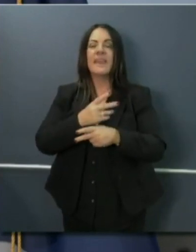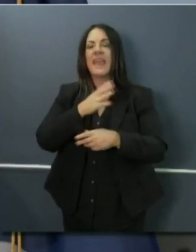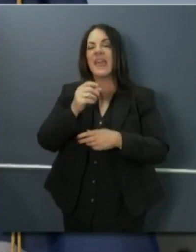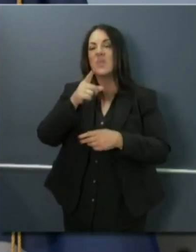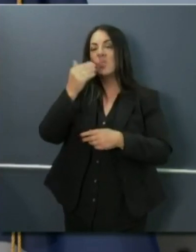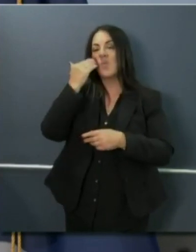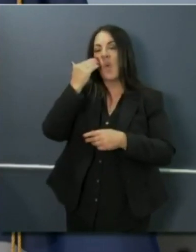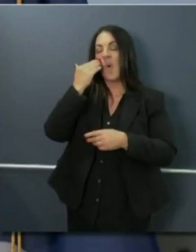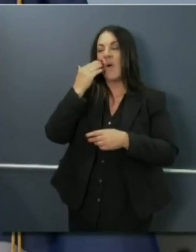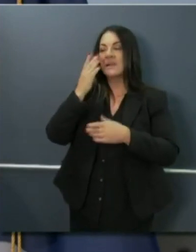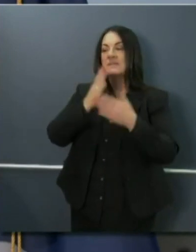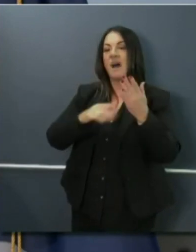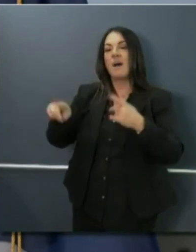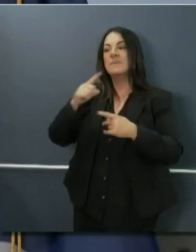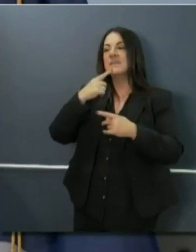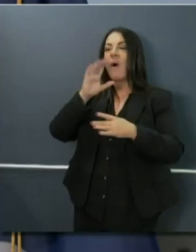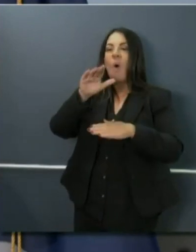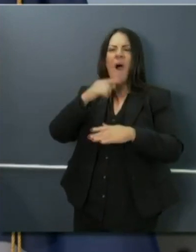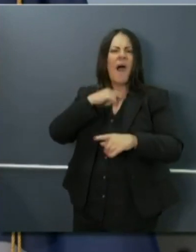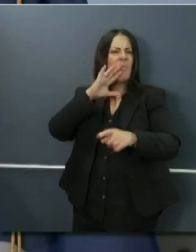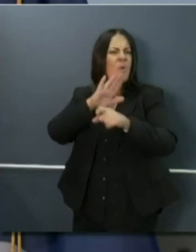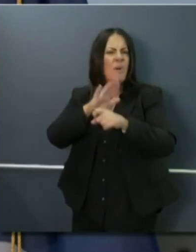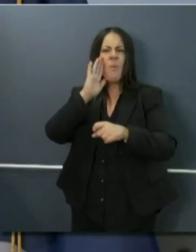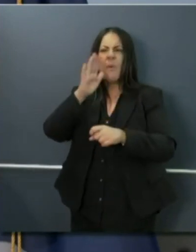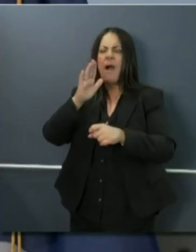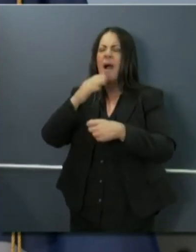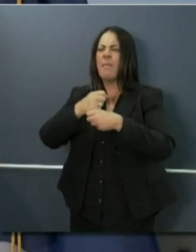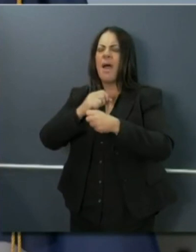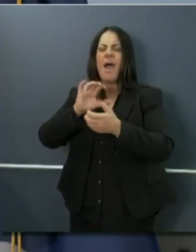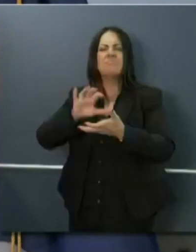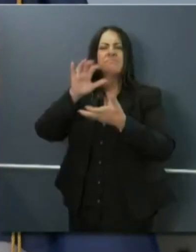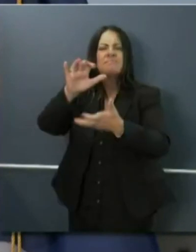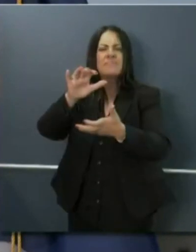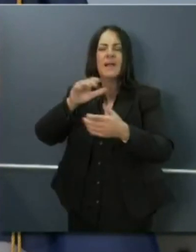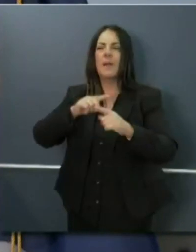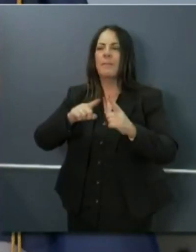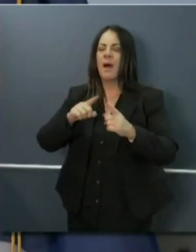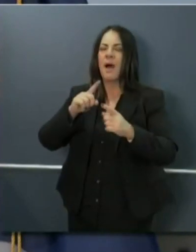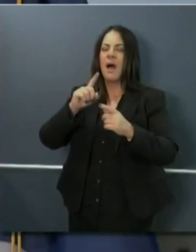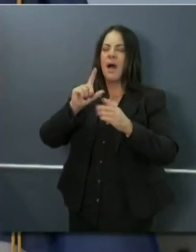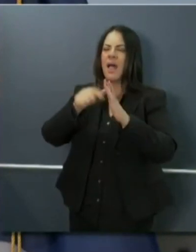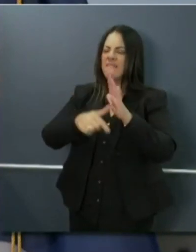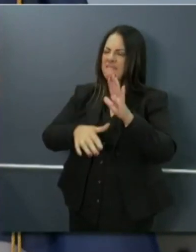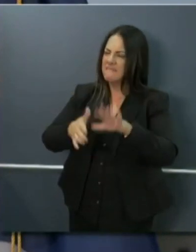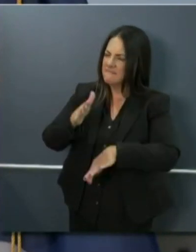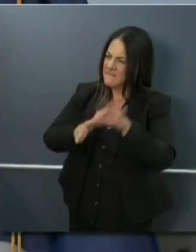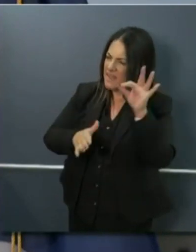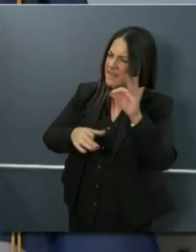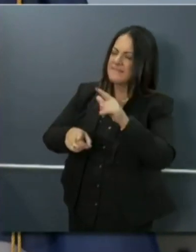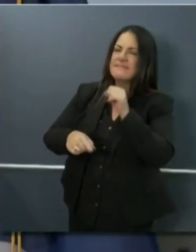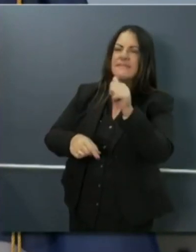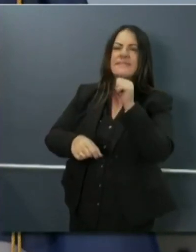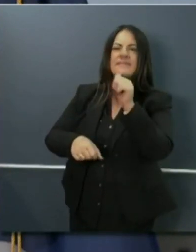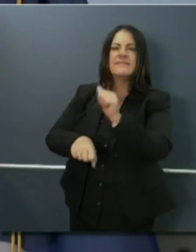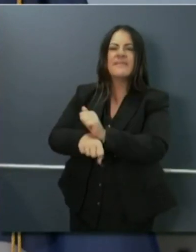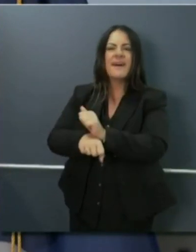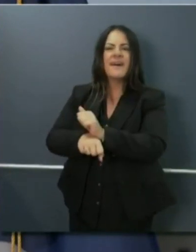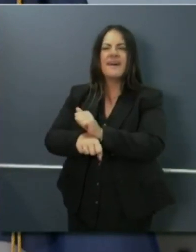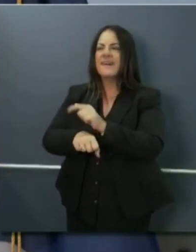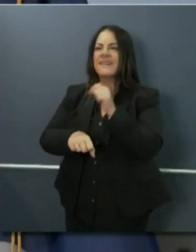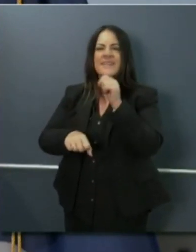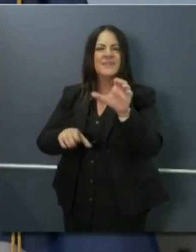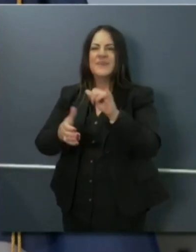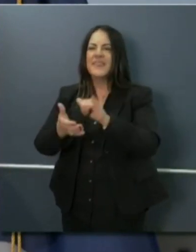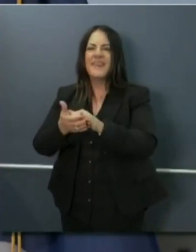that overpromise and don't deliver at all, let alone under-deliver, and people that are scamming individuals at the moment.